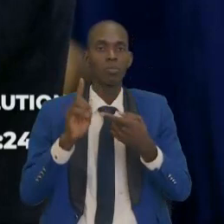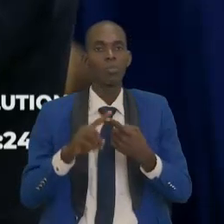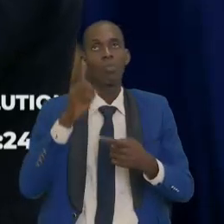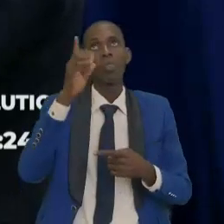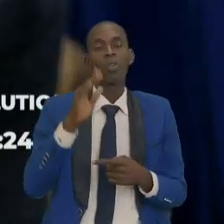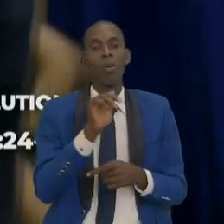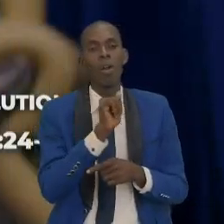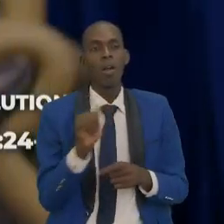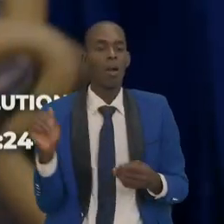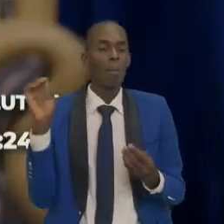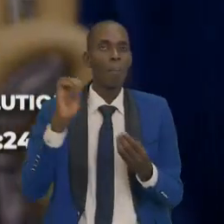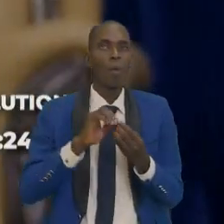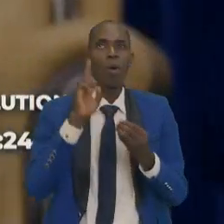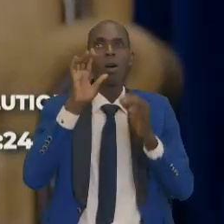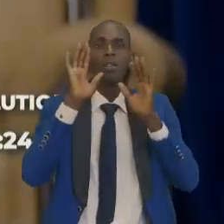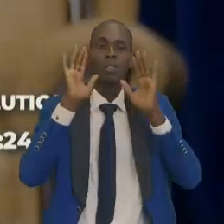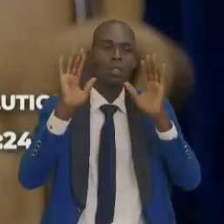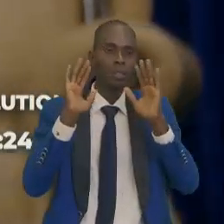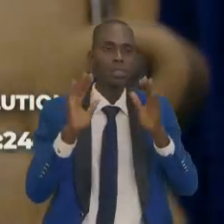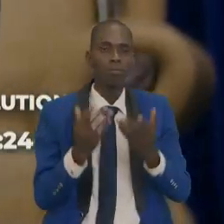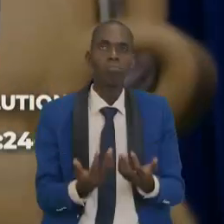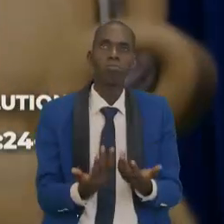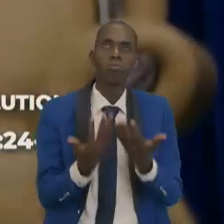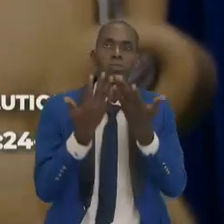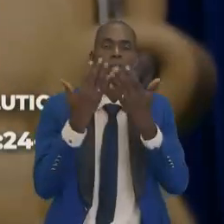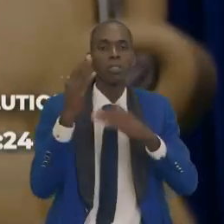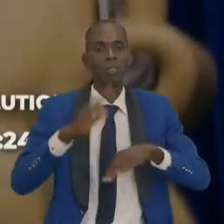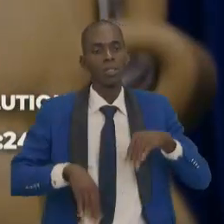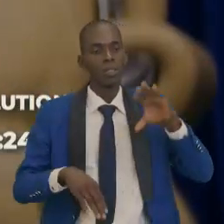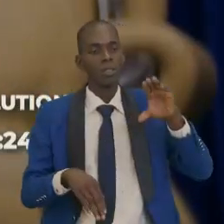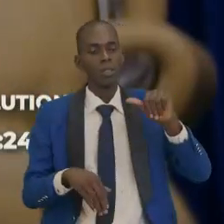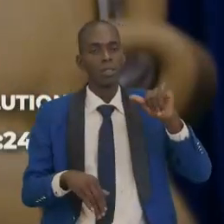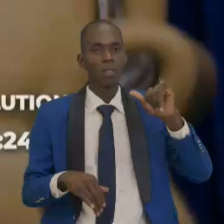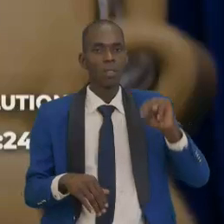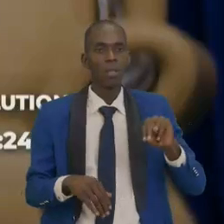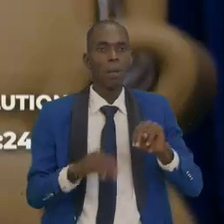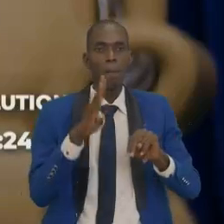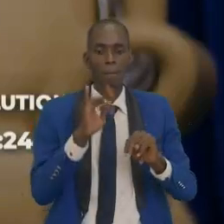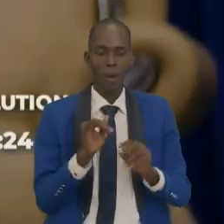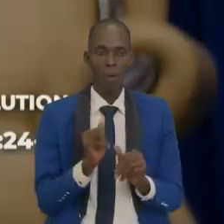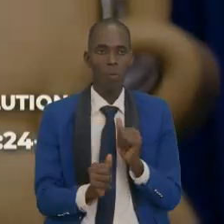excellent sacrifice than came by which he obtained